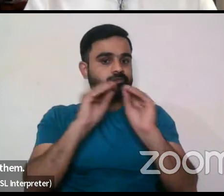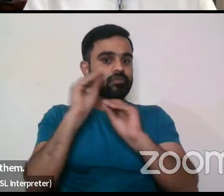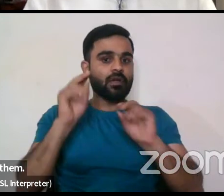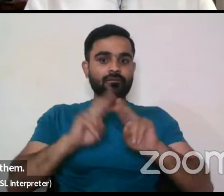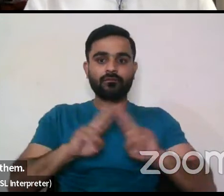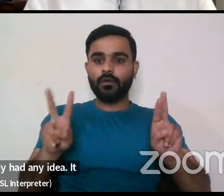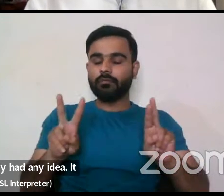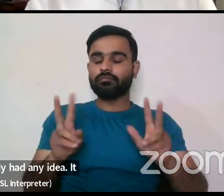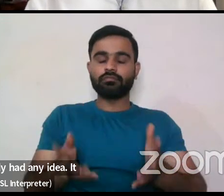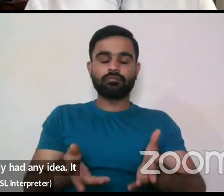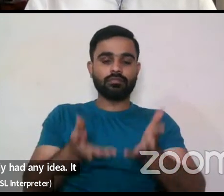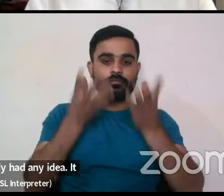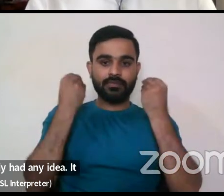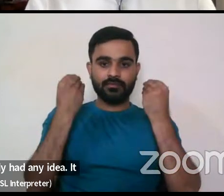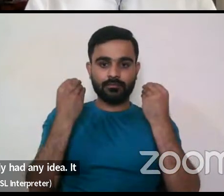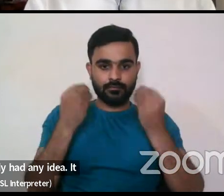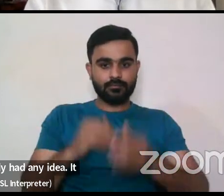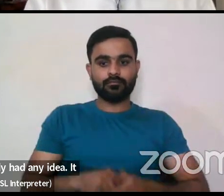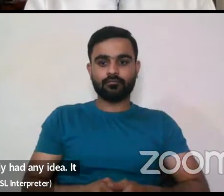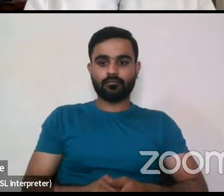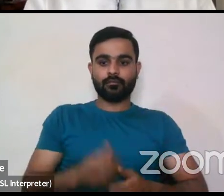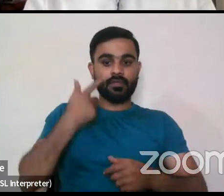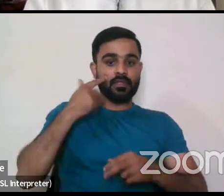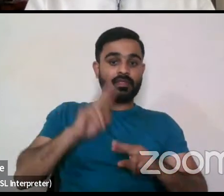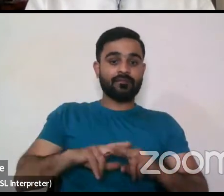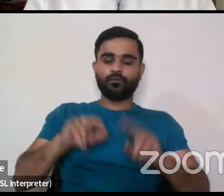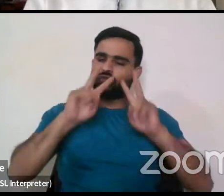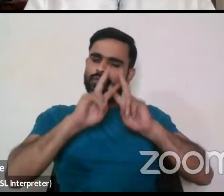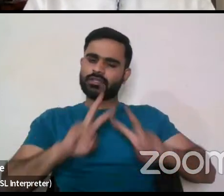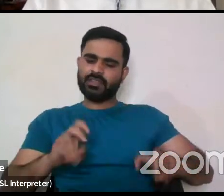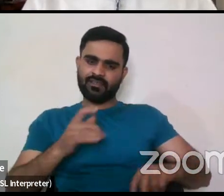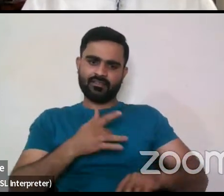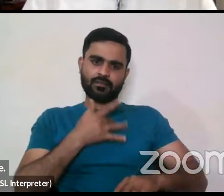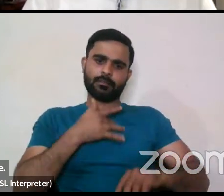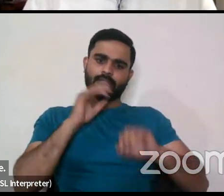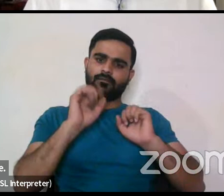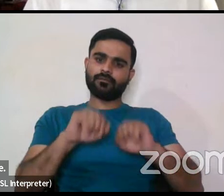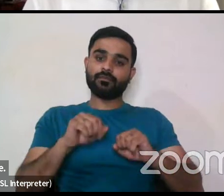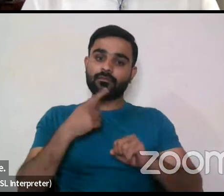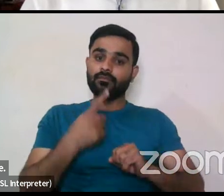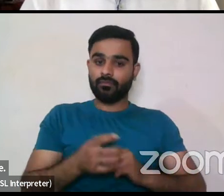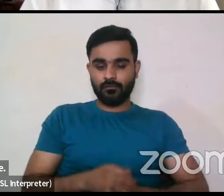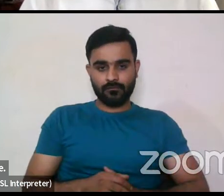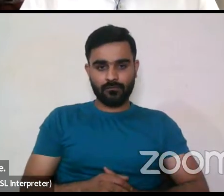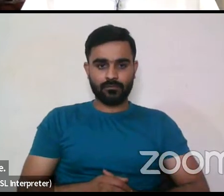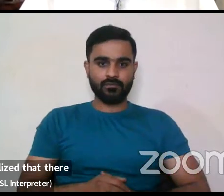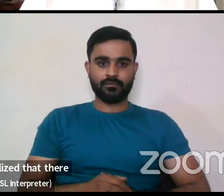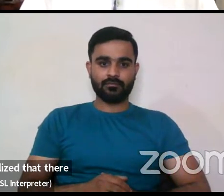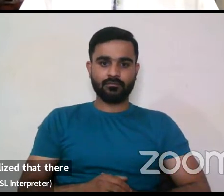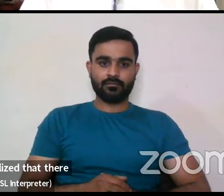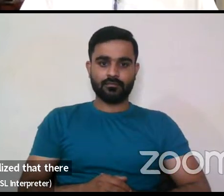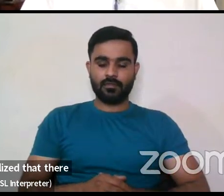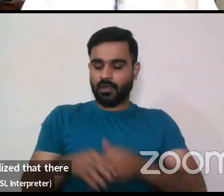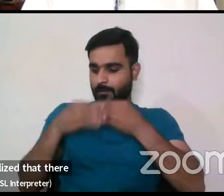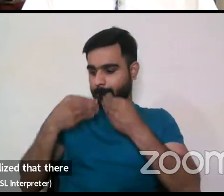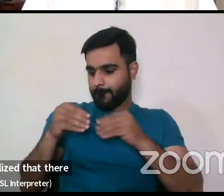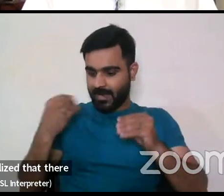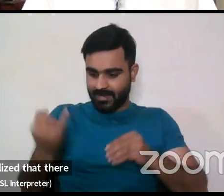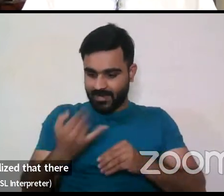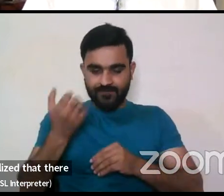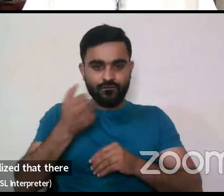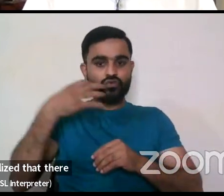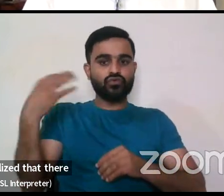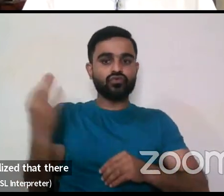completely obscure. So even when I was researching, I realized that there was no, the material I was finding were